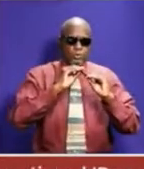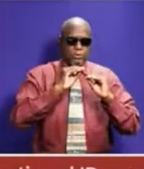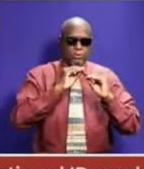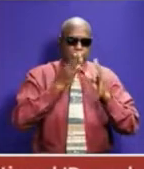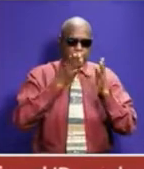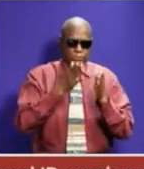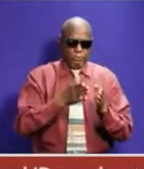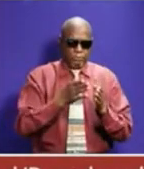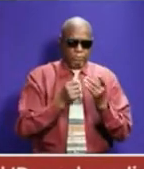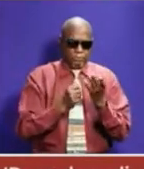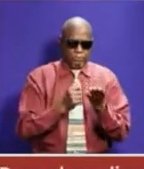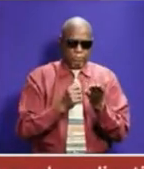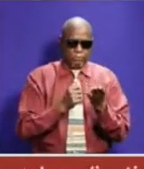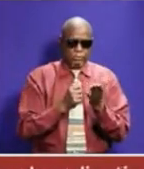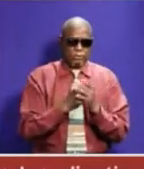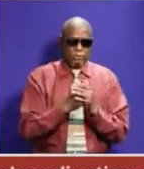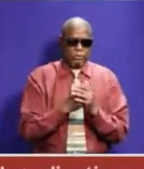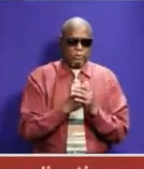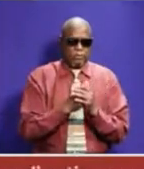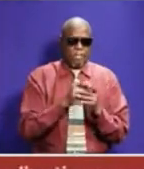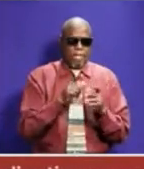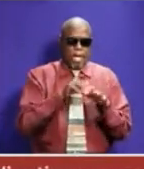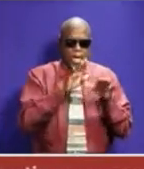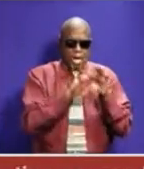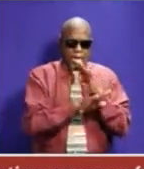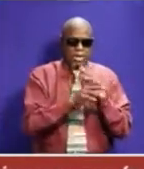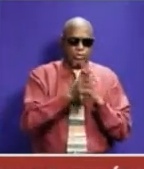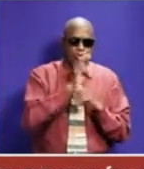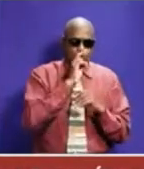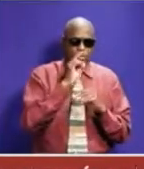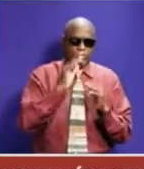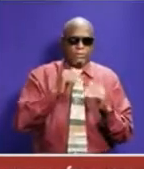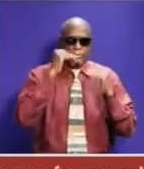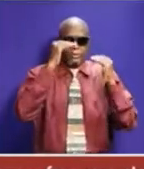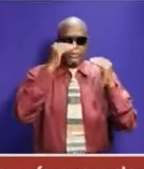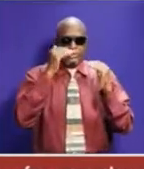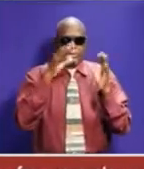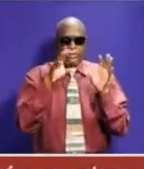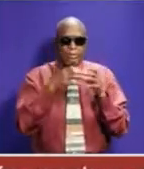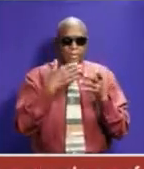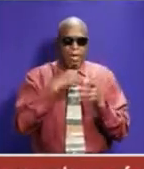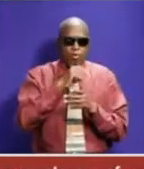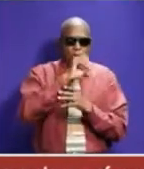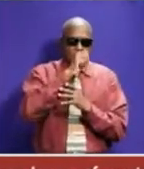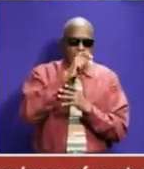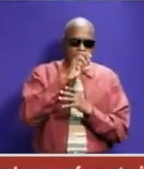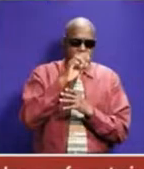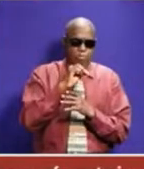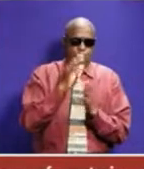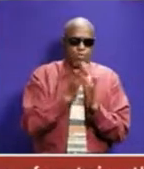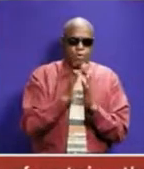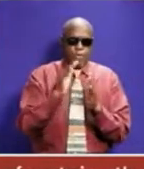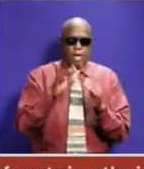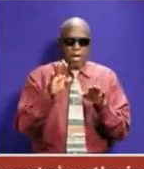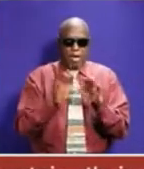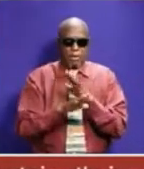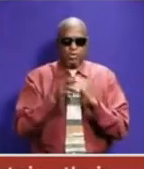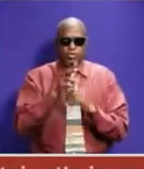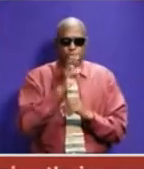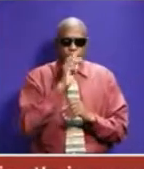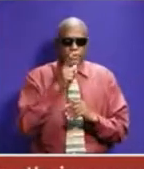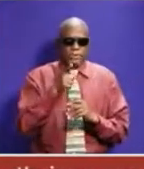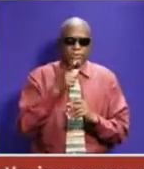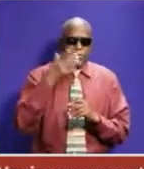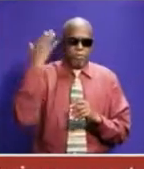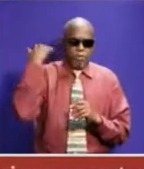under 20. You've seen Beldin with the under 20 girls, senior team. Now we have Salim with the under 20. These are products of what